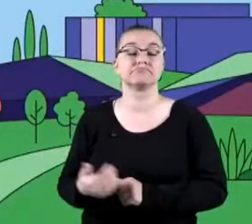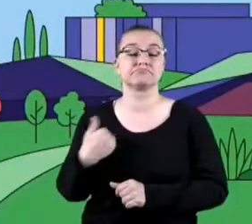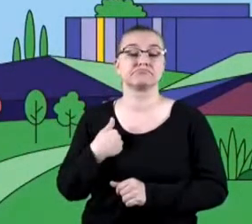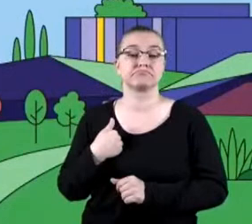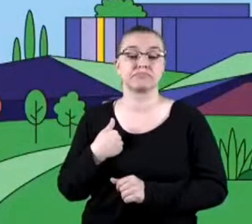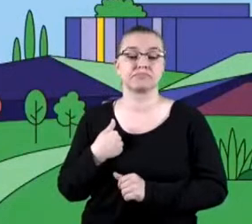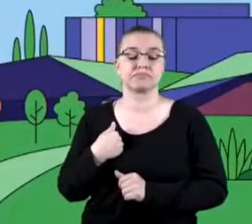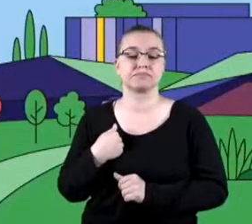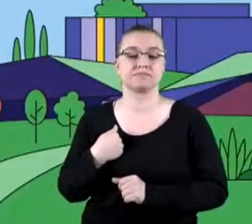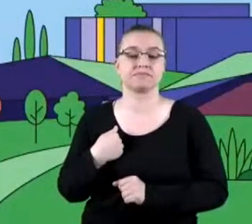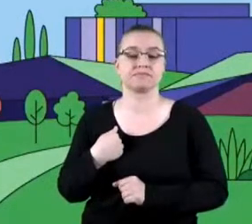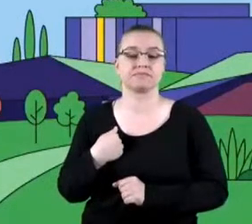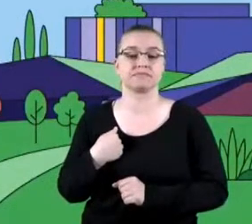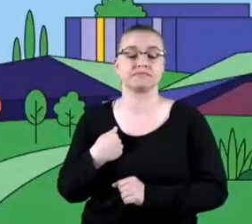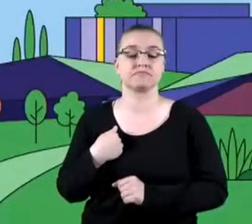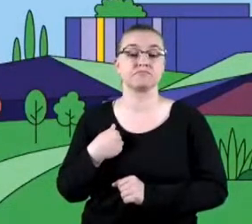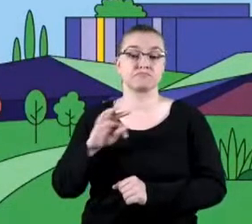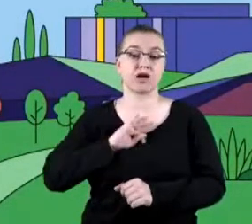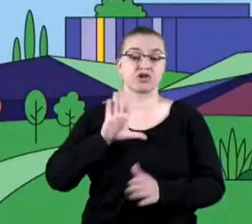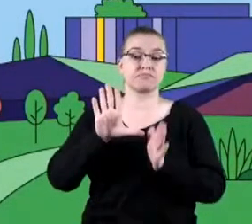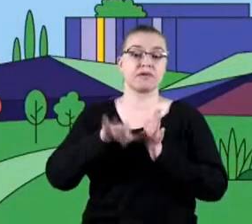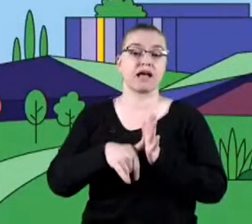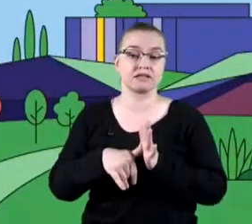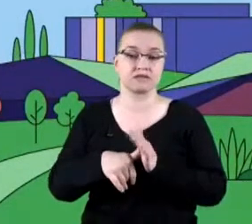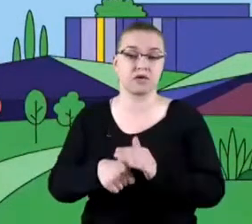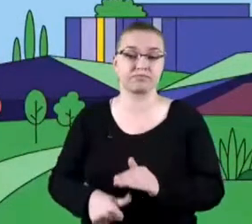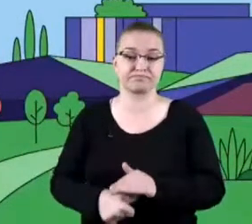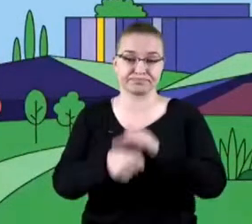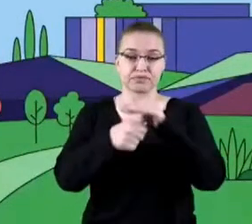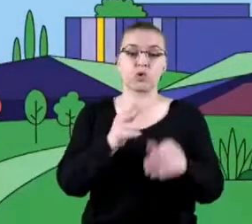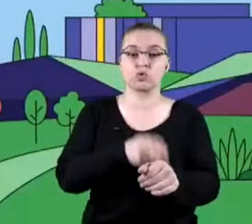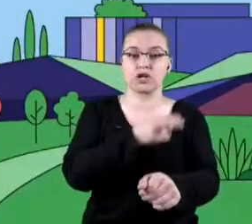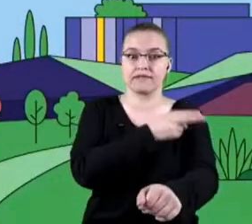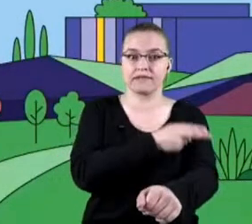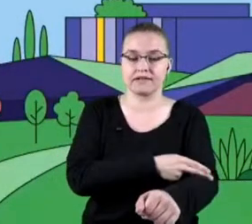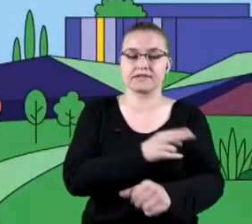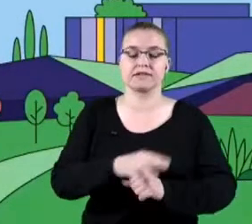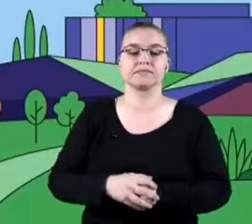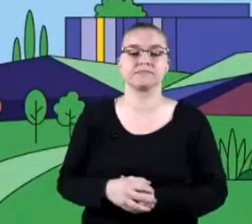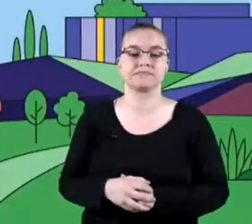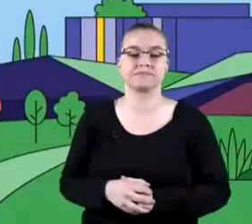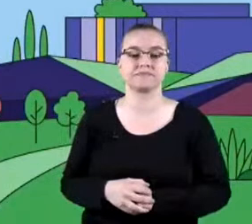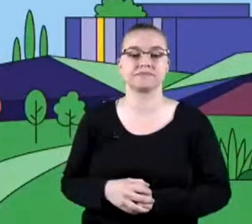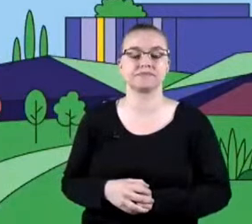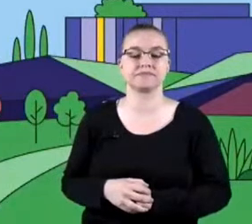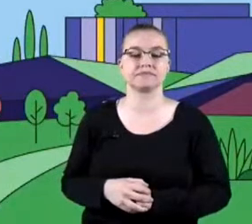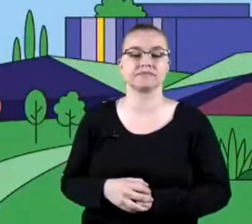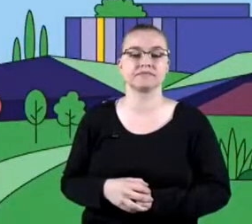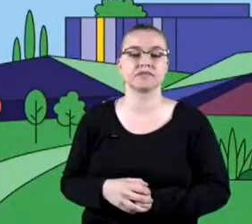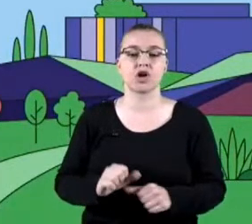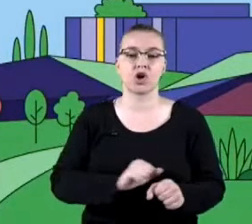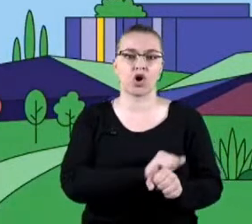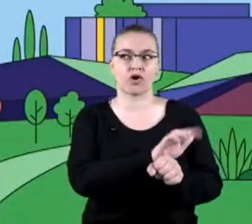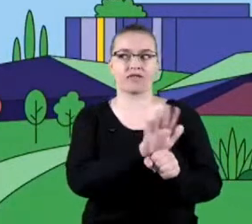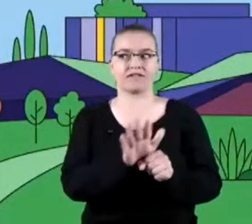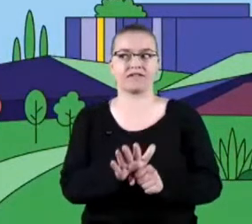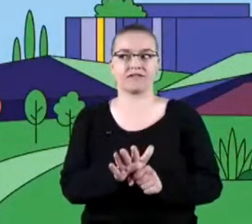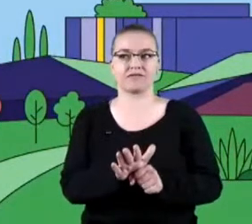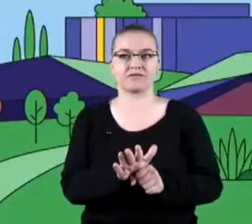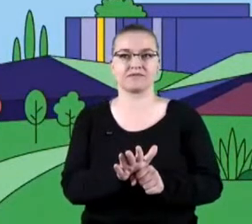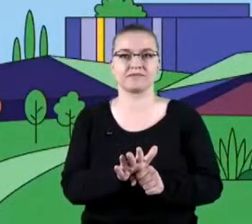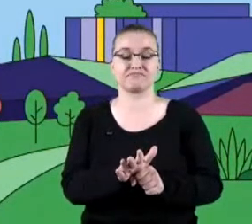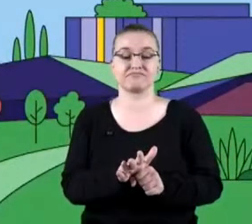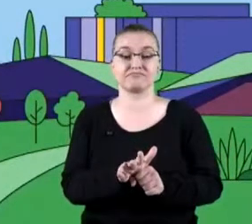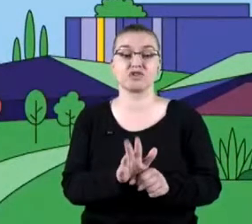city, not elected. The coronavirus hit Malaysia through tourists from China